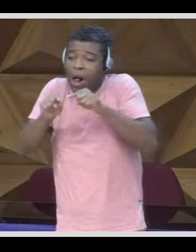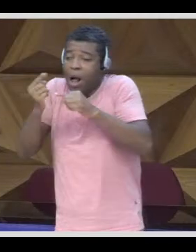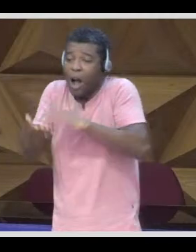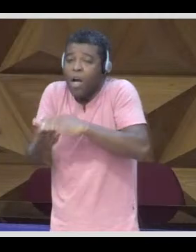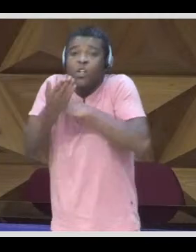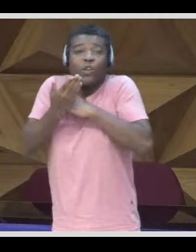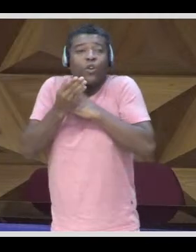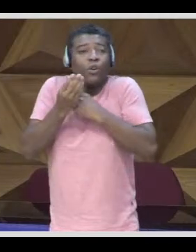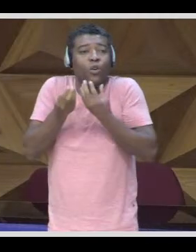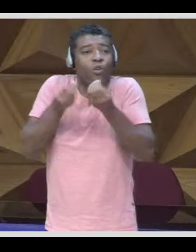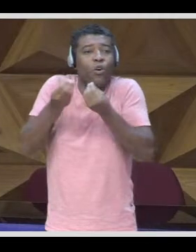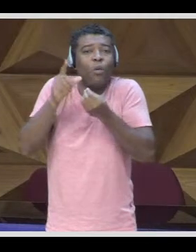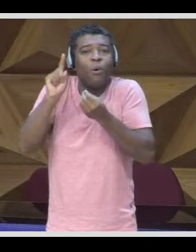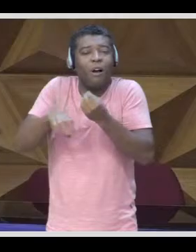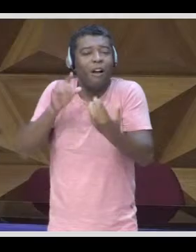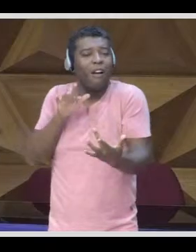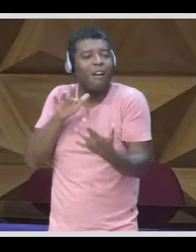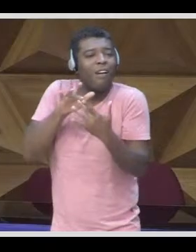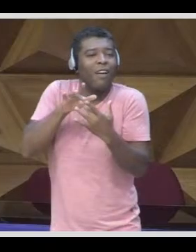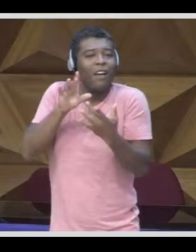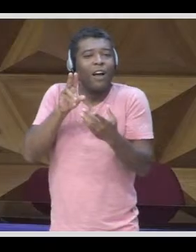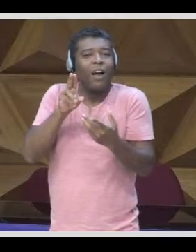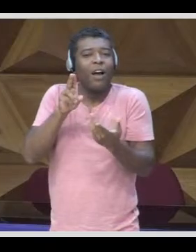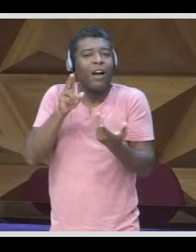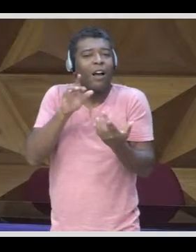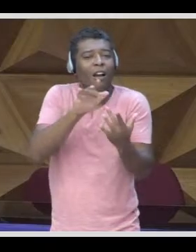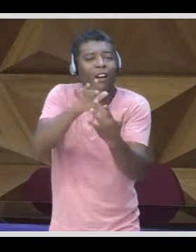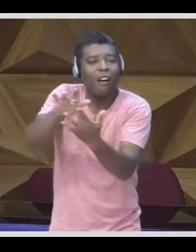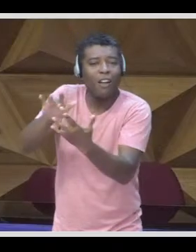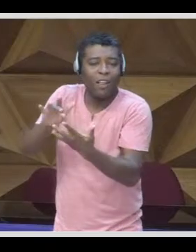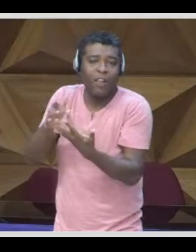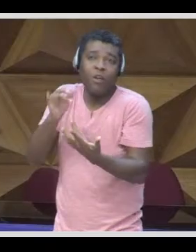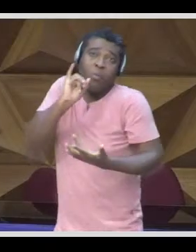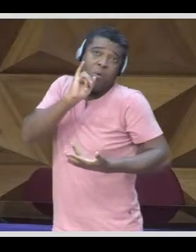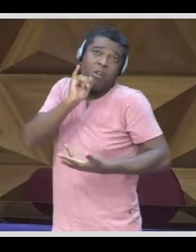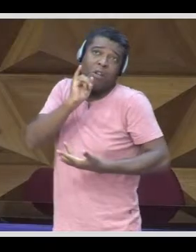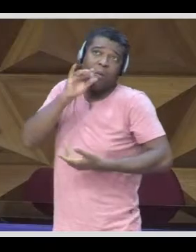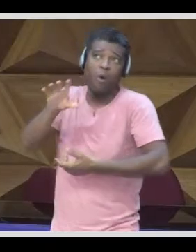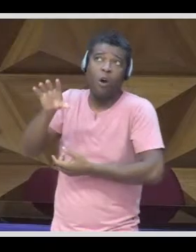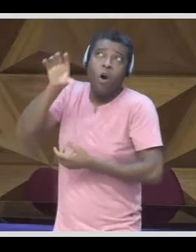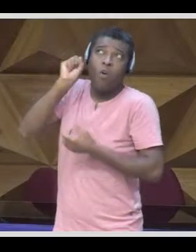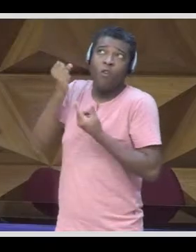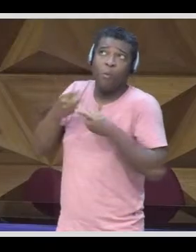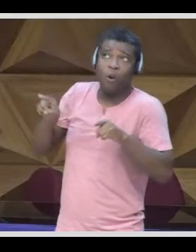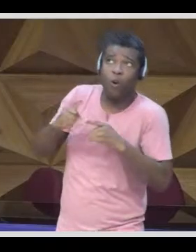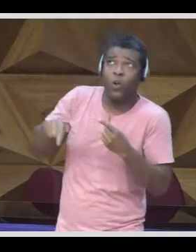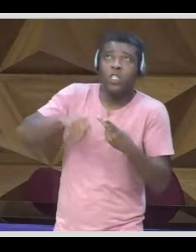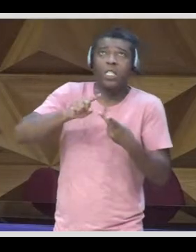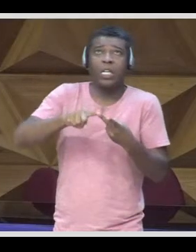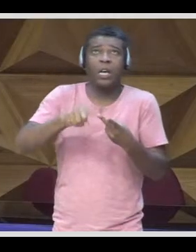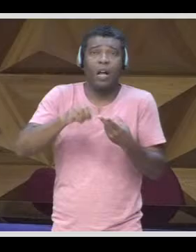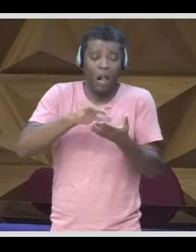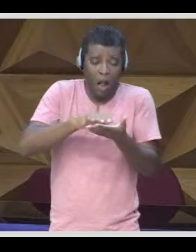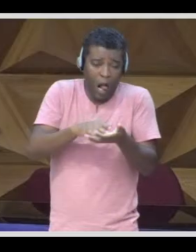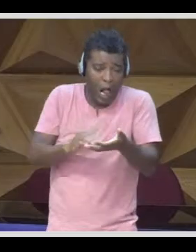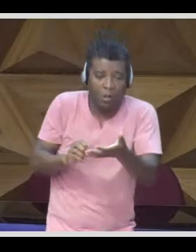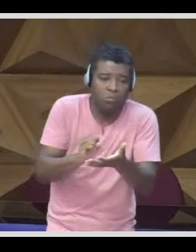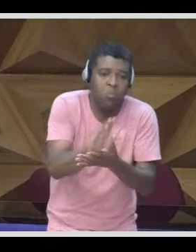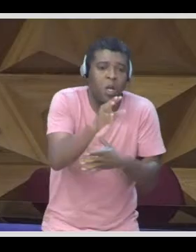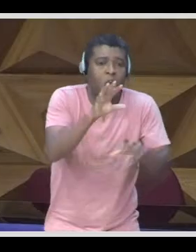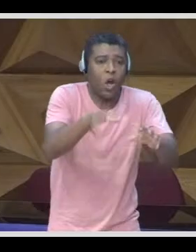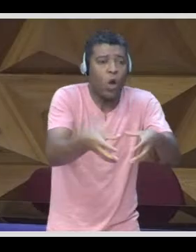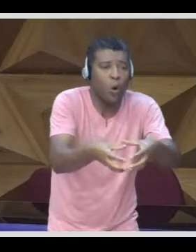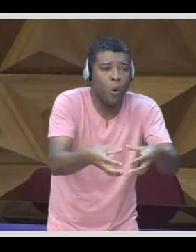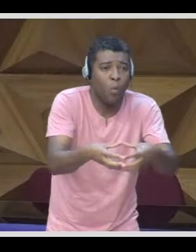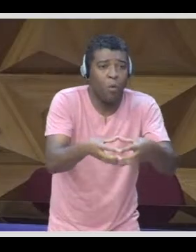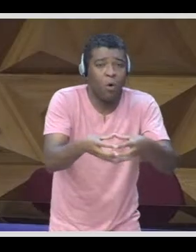listening to a song, a posting of a message in a group. Then we can cluster these events to try to identify profiles, and then you can